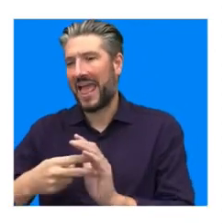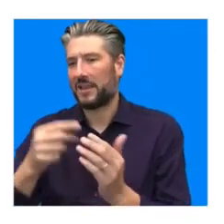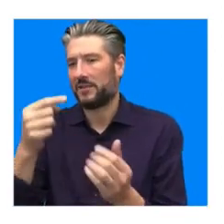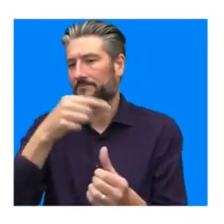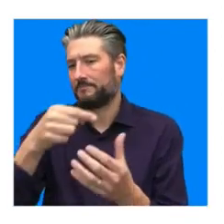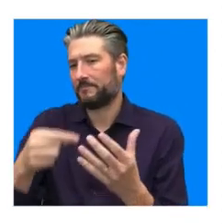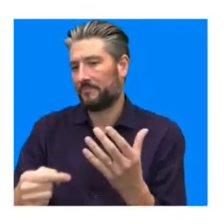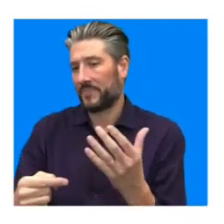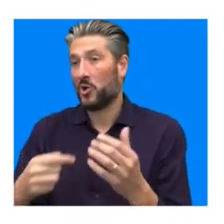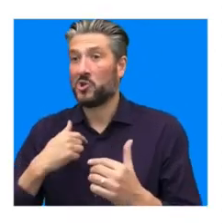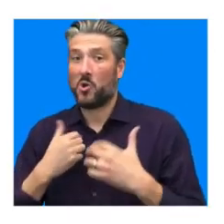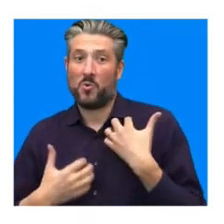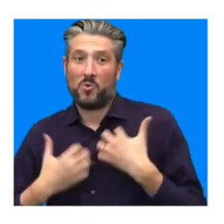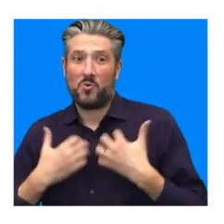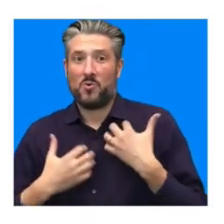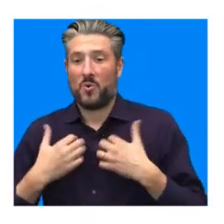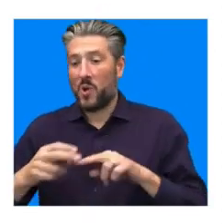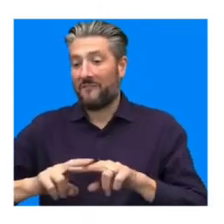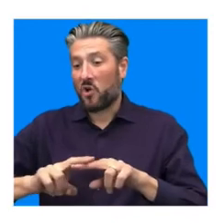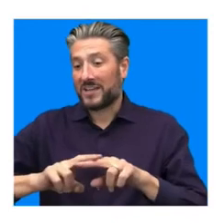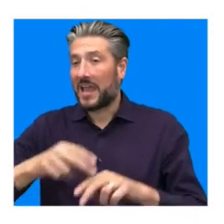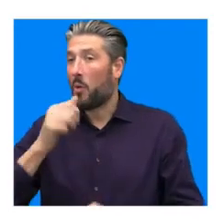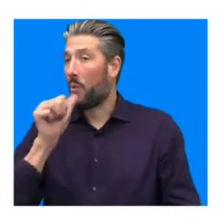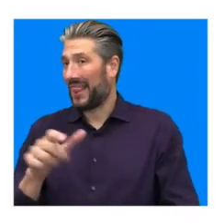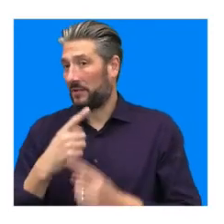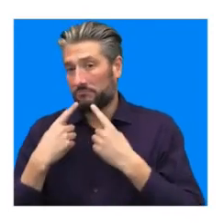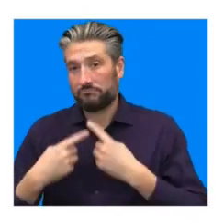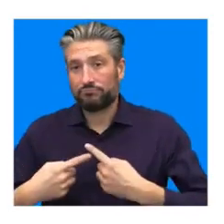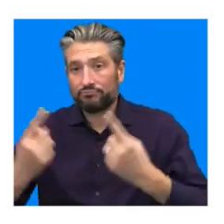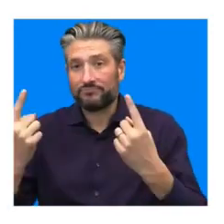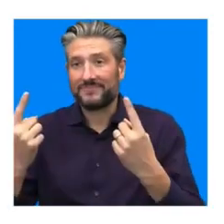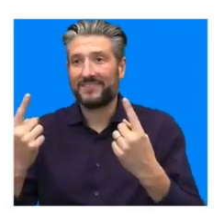public on Friday and getting input from near and far.